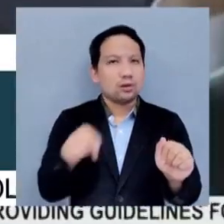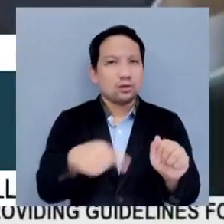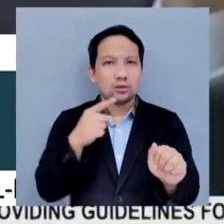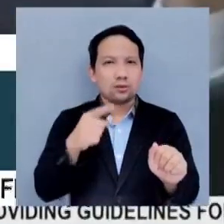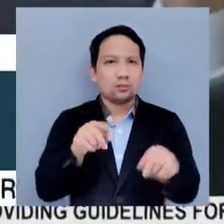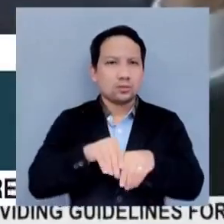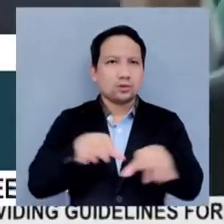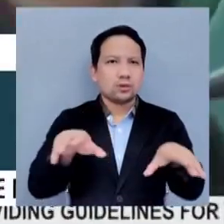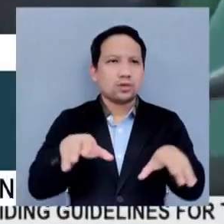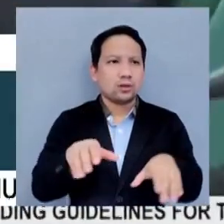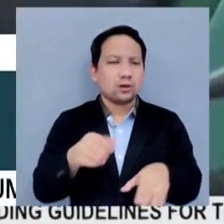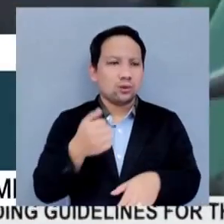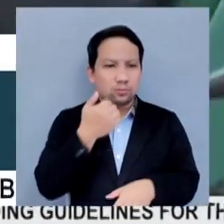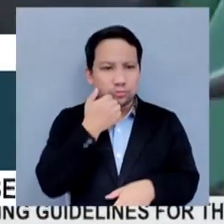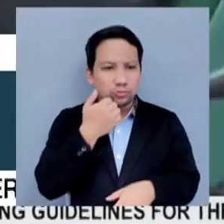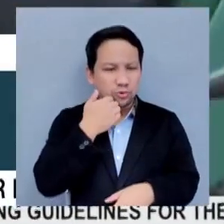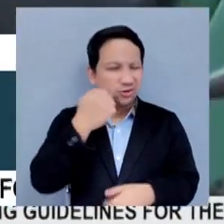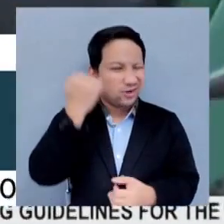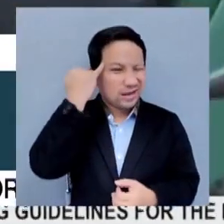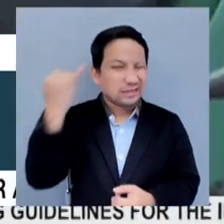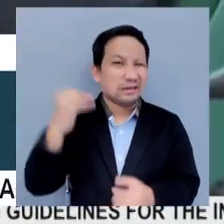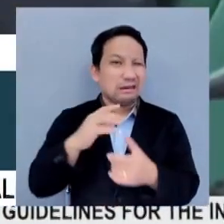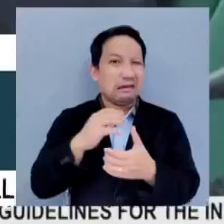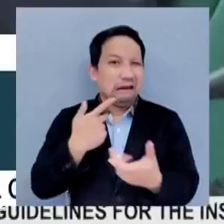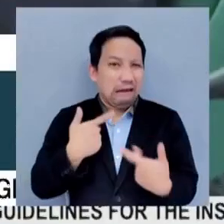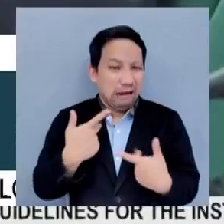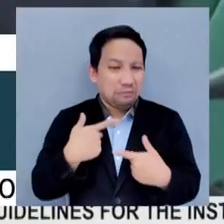impression that there is a PDEA policy